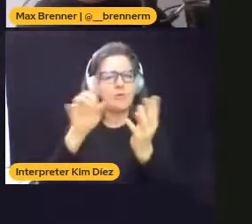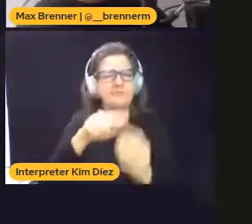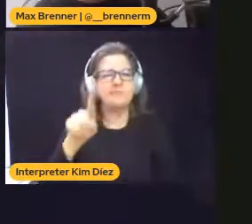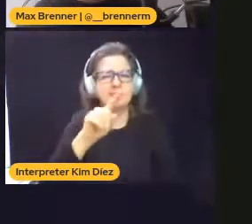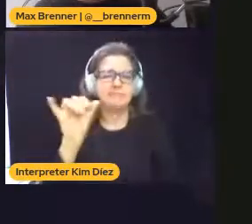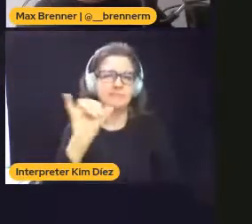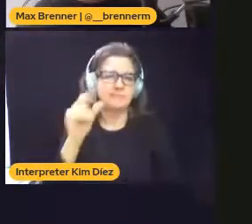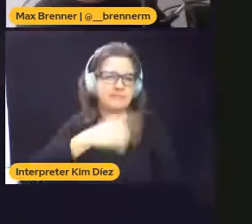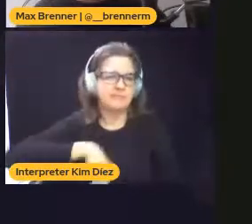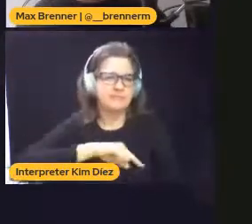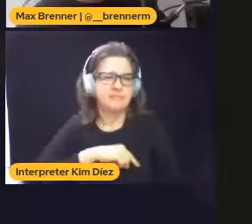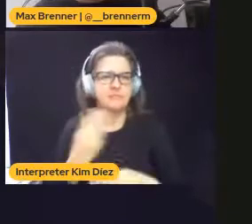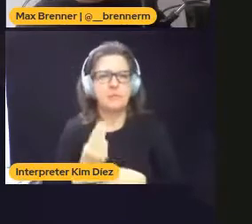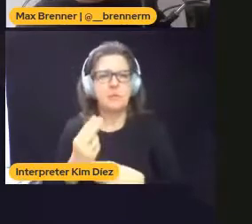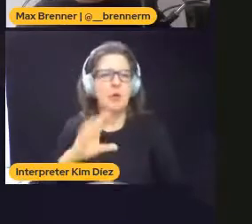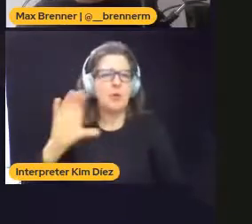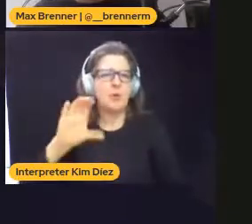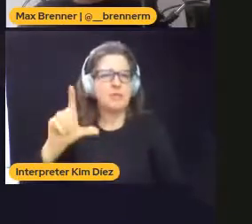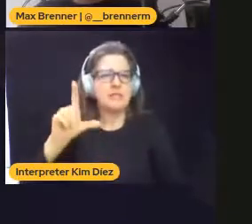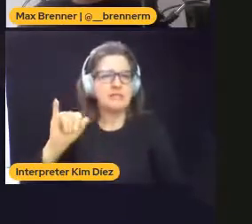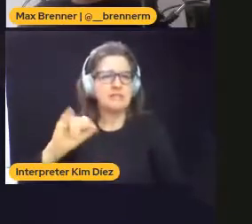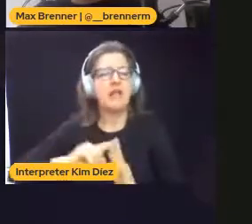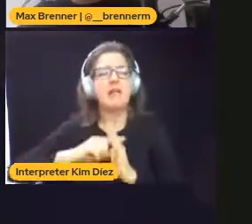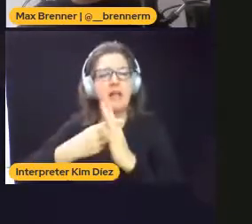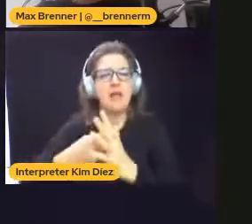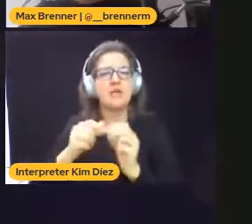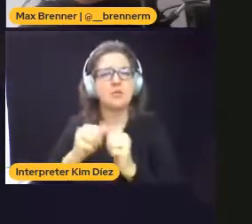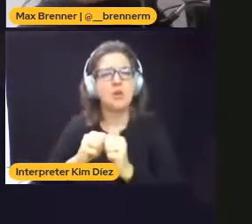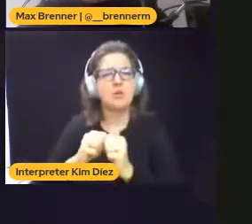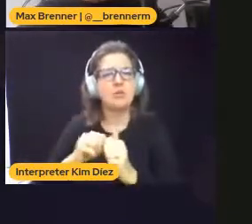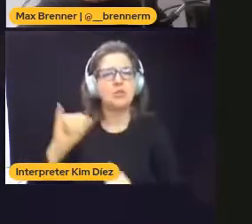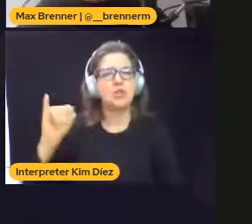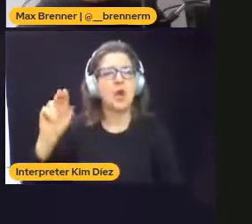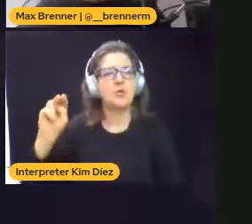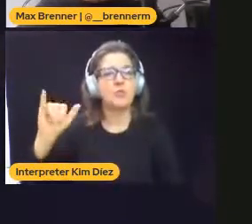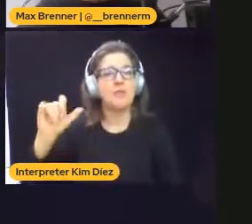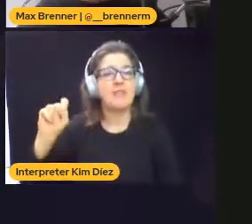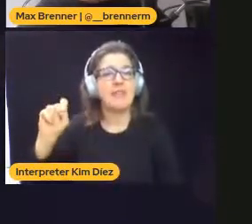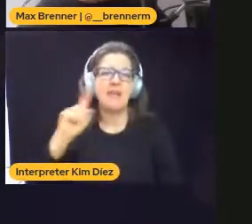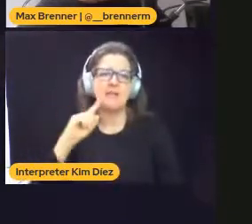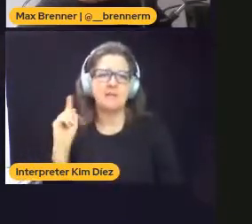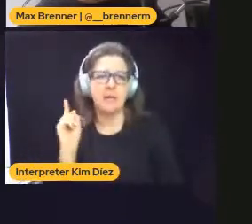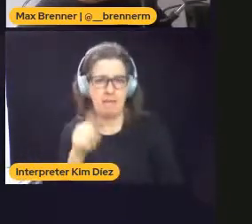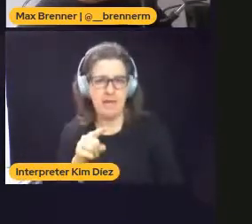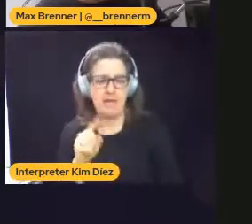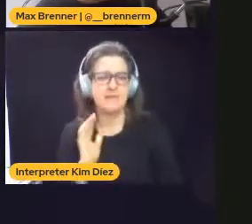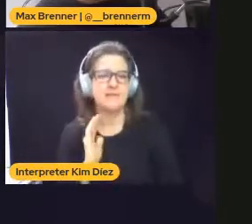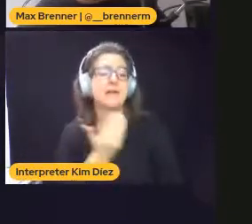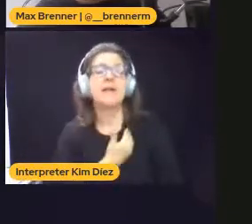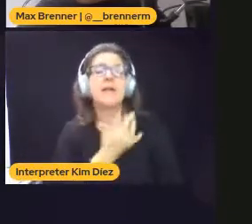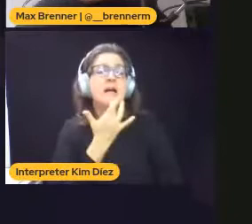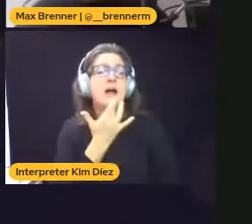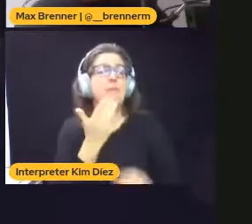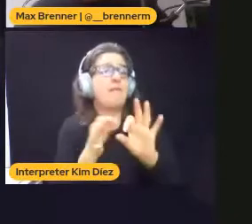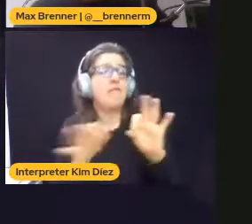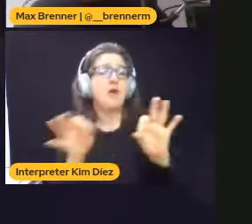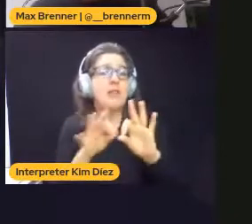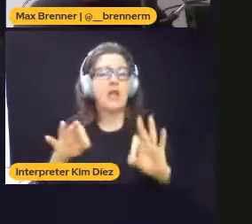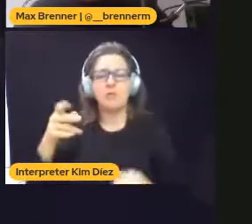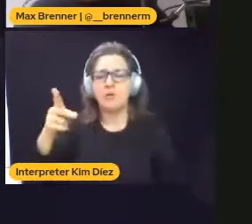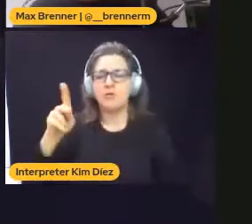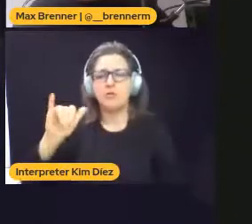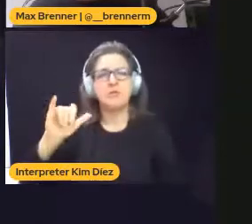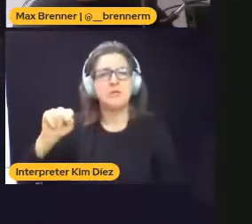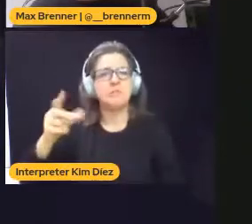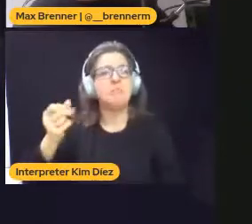We are using the CLI, so it starts with the init command. In this case, our programming language of choice is Python. So we